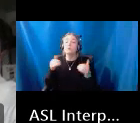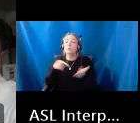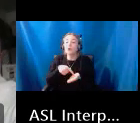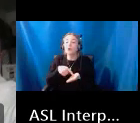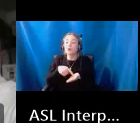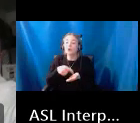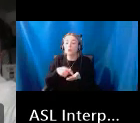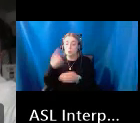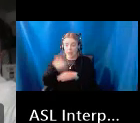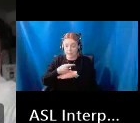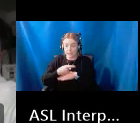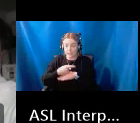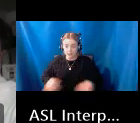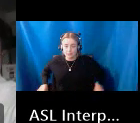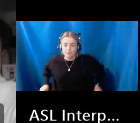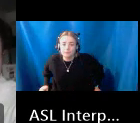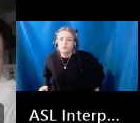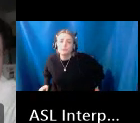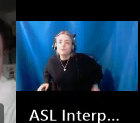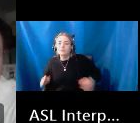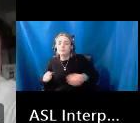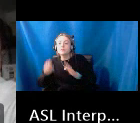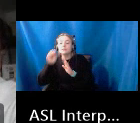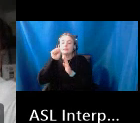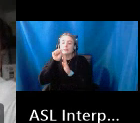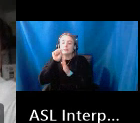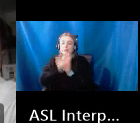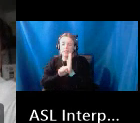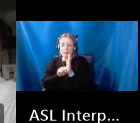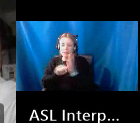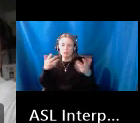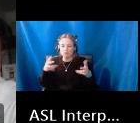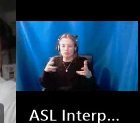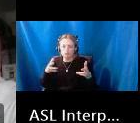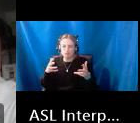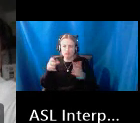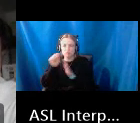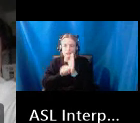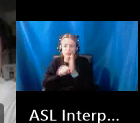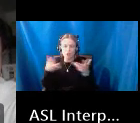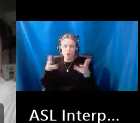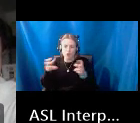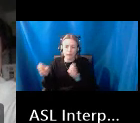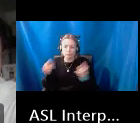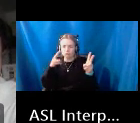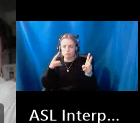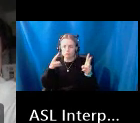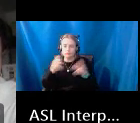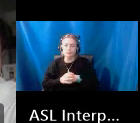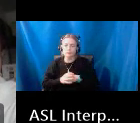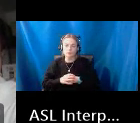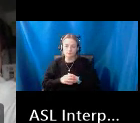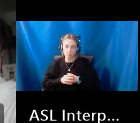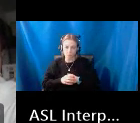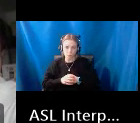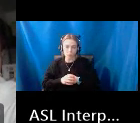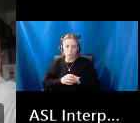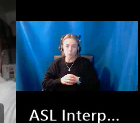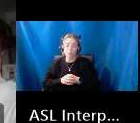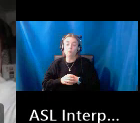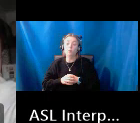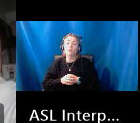And again, this is all my syllabus that's been linked for you. I just linked it in this PowerPoint so it'd be easy to share. Final